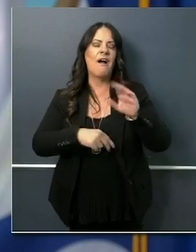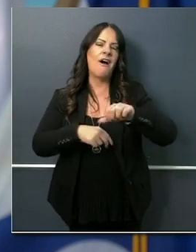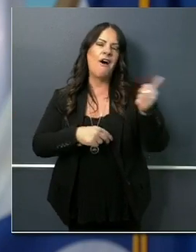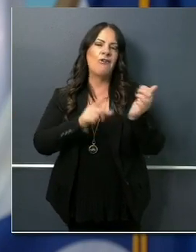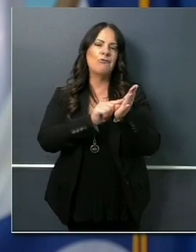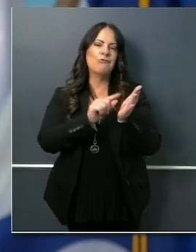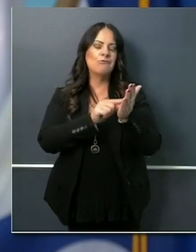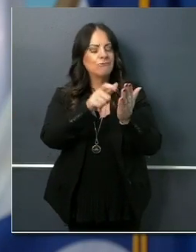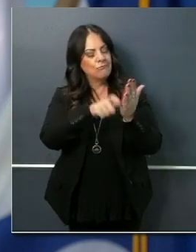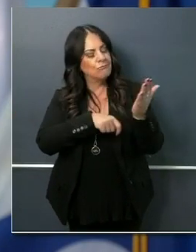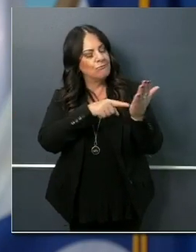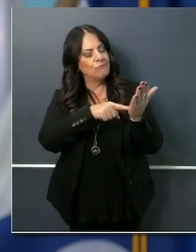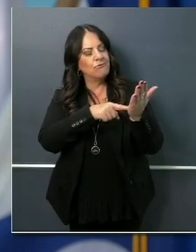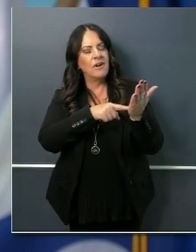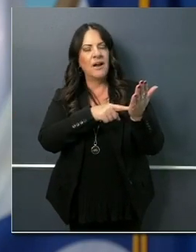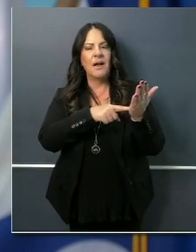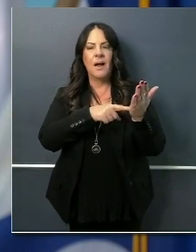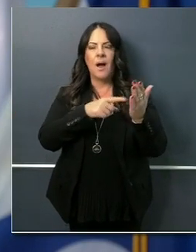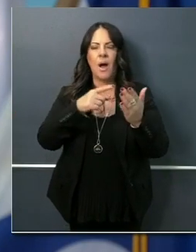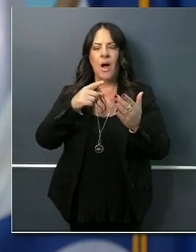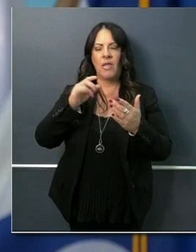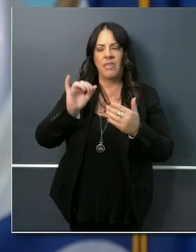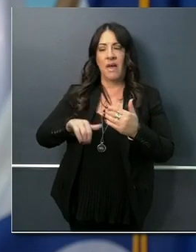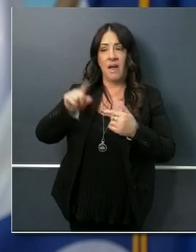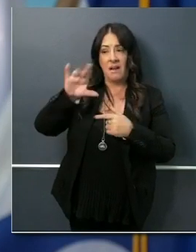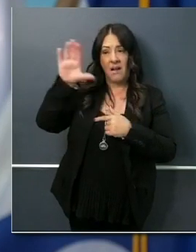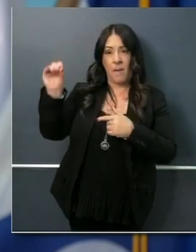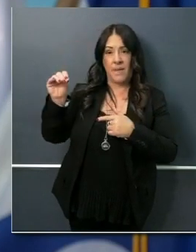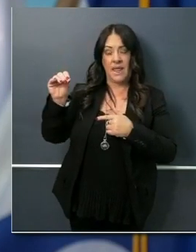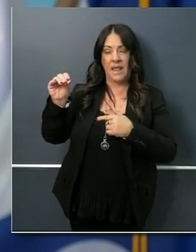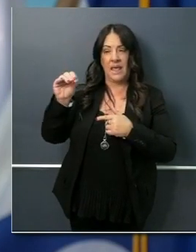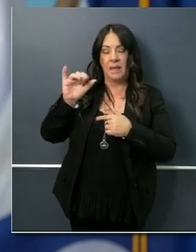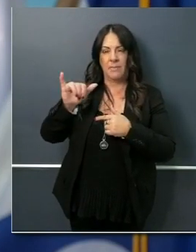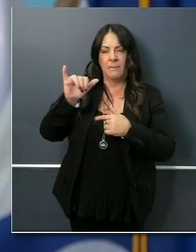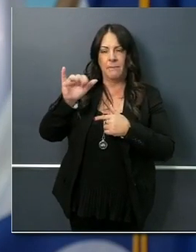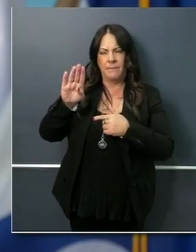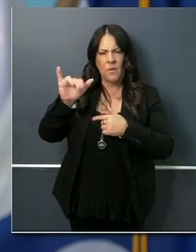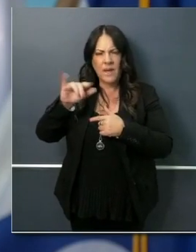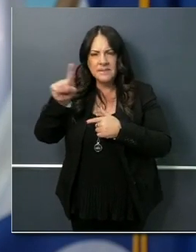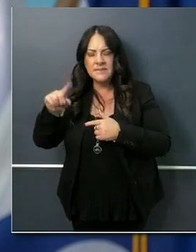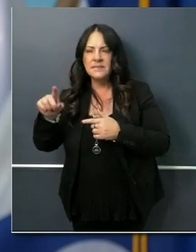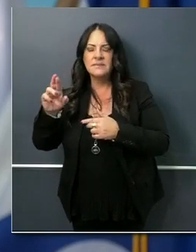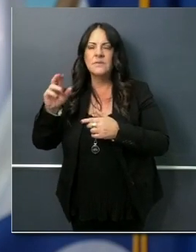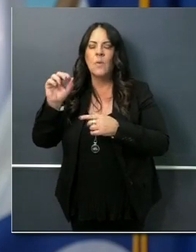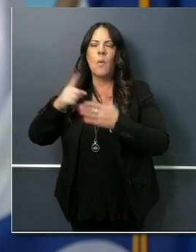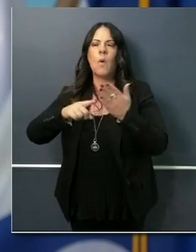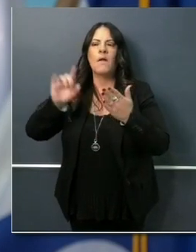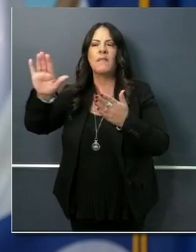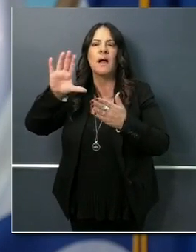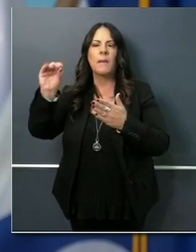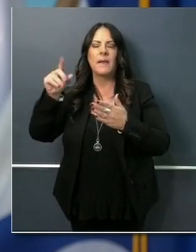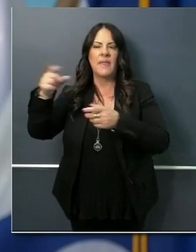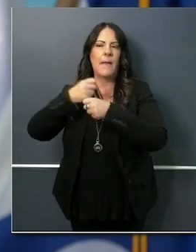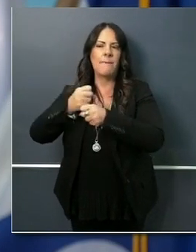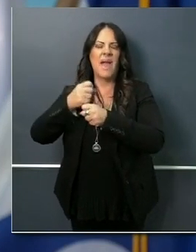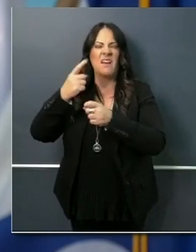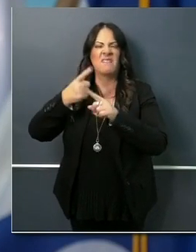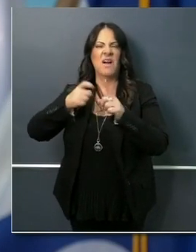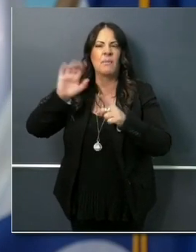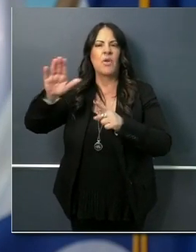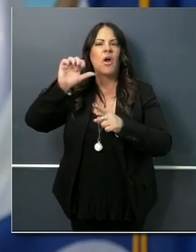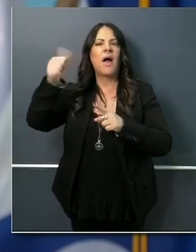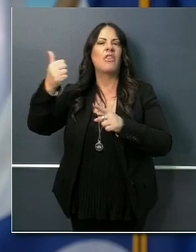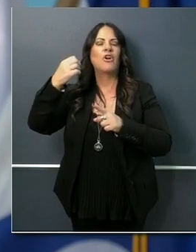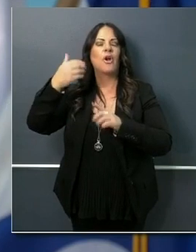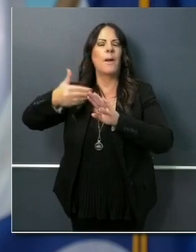about some kind of long-term quality issues with the company, BYD, on their buses and other things that they have made. So, were